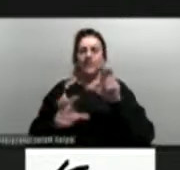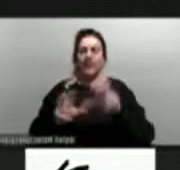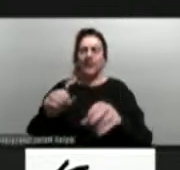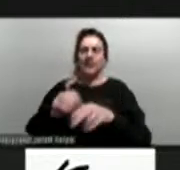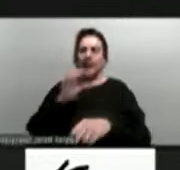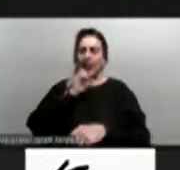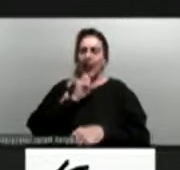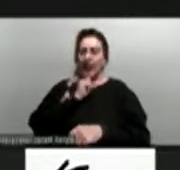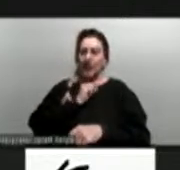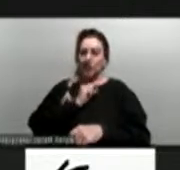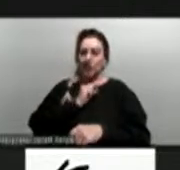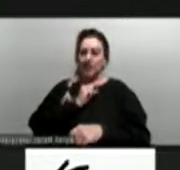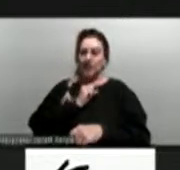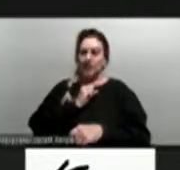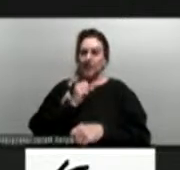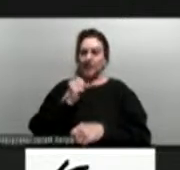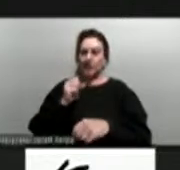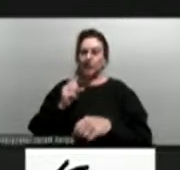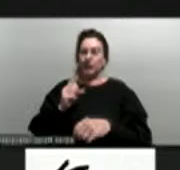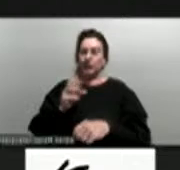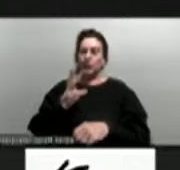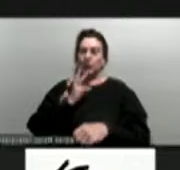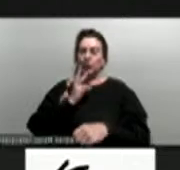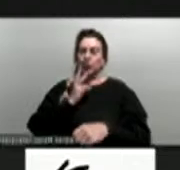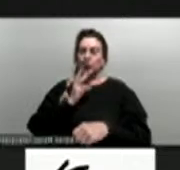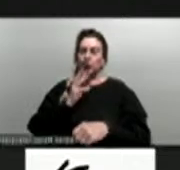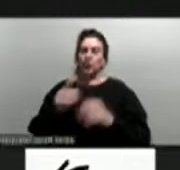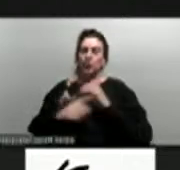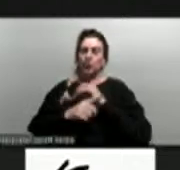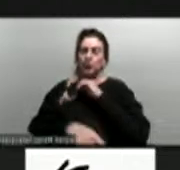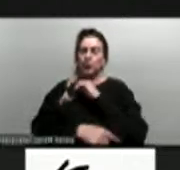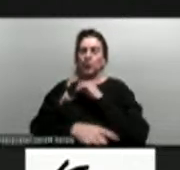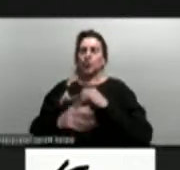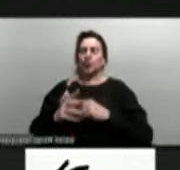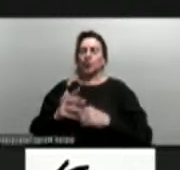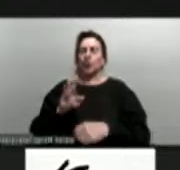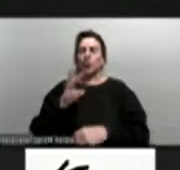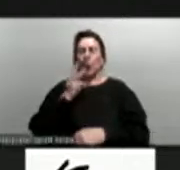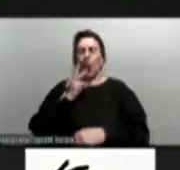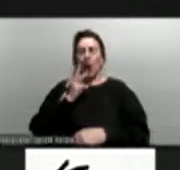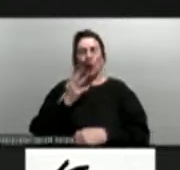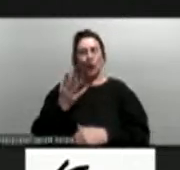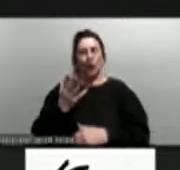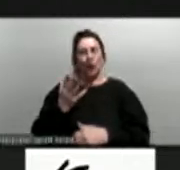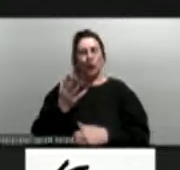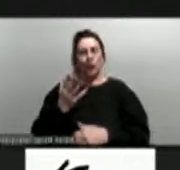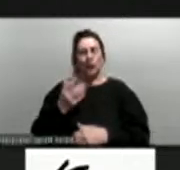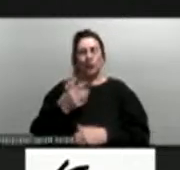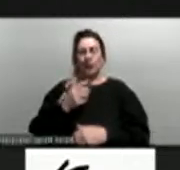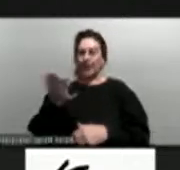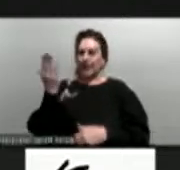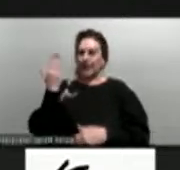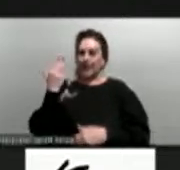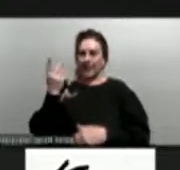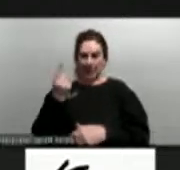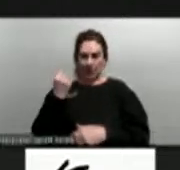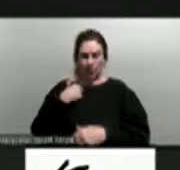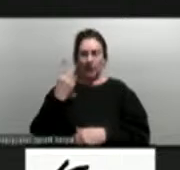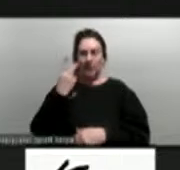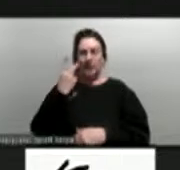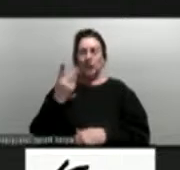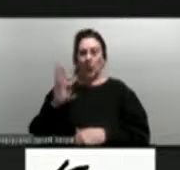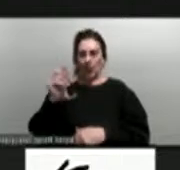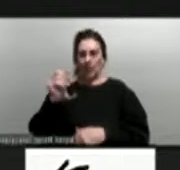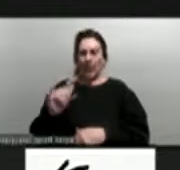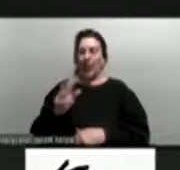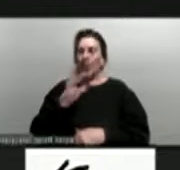for sewer. We really need to work on our water quality issues that we saw last year at the Bay. So I